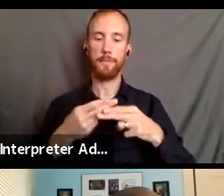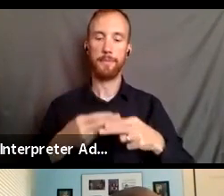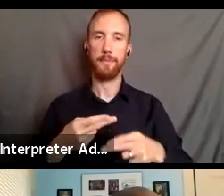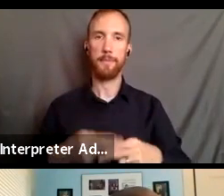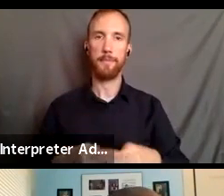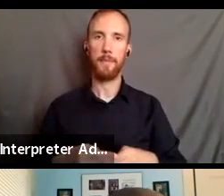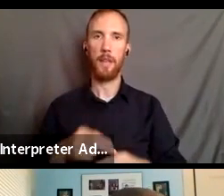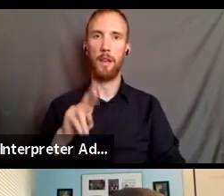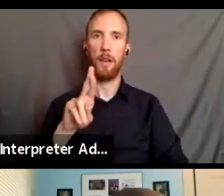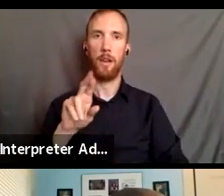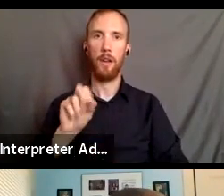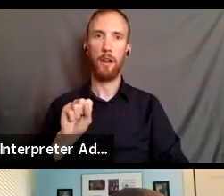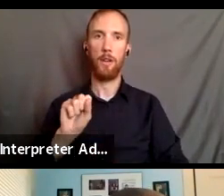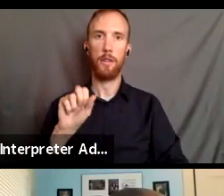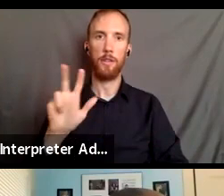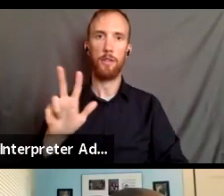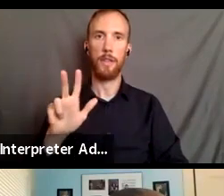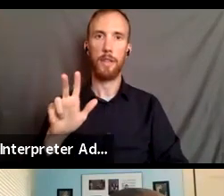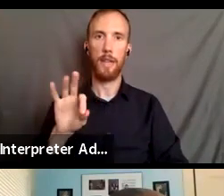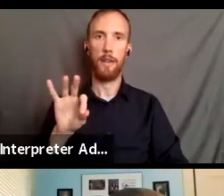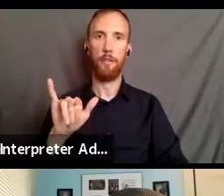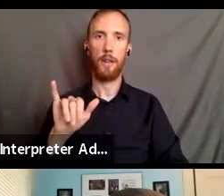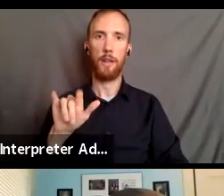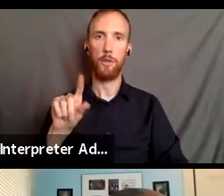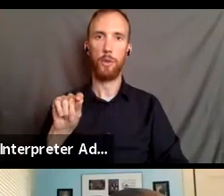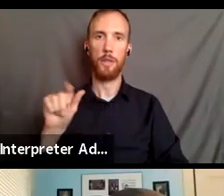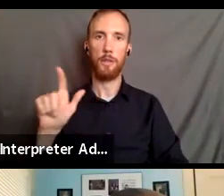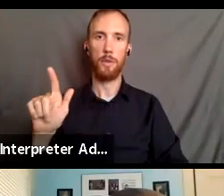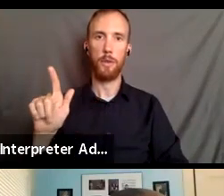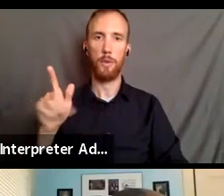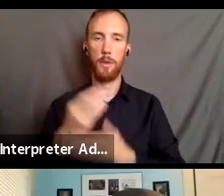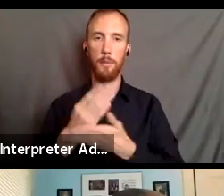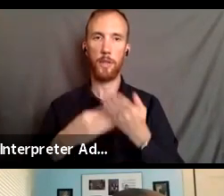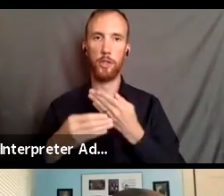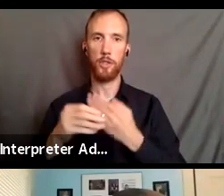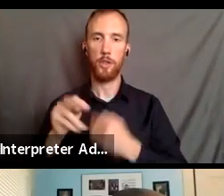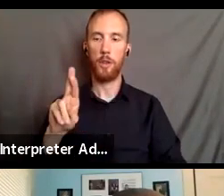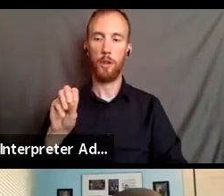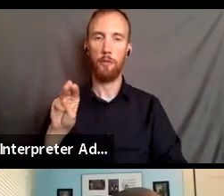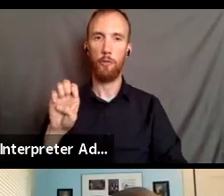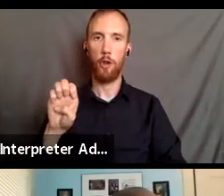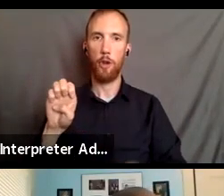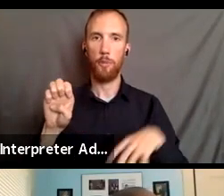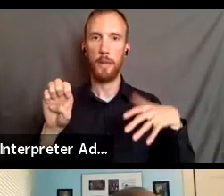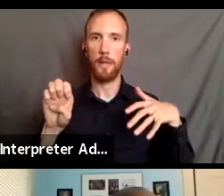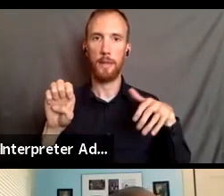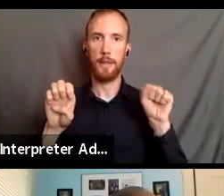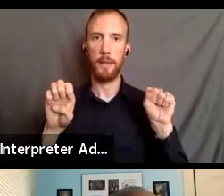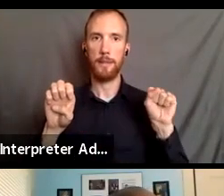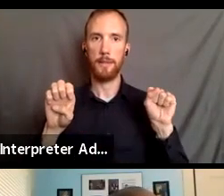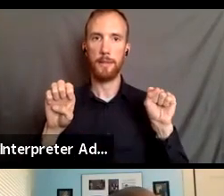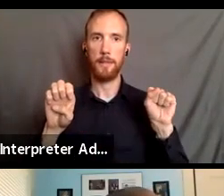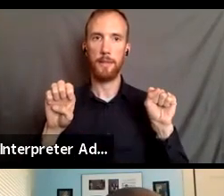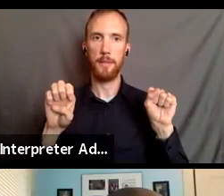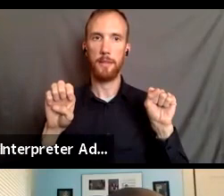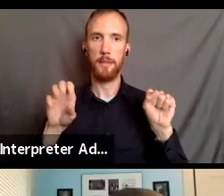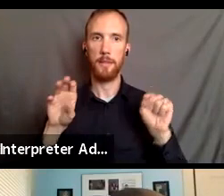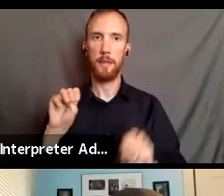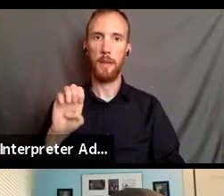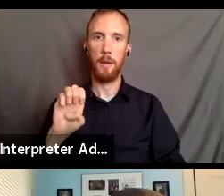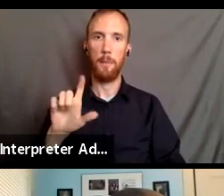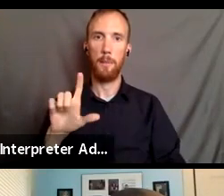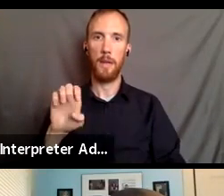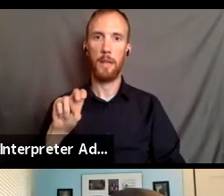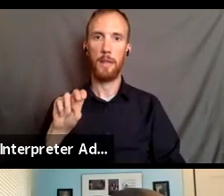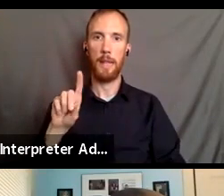rs3 for the fy 21 budget member rome yes member melendez